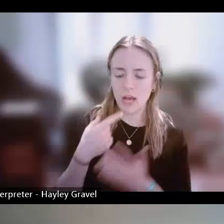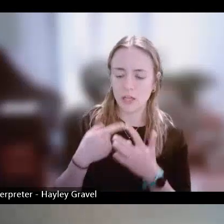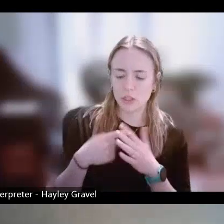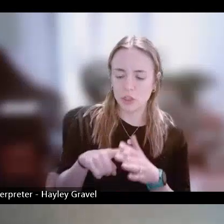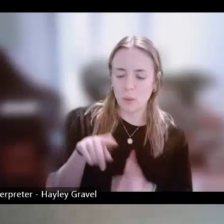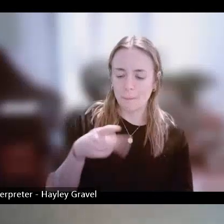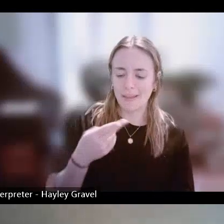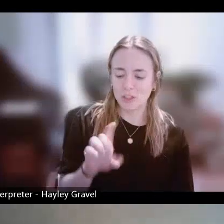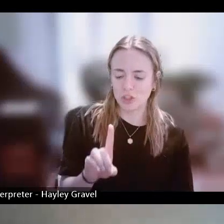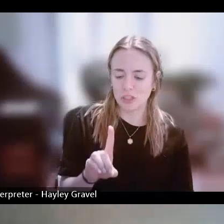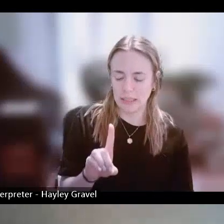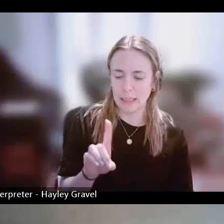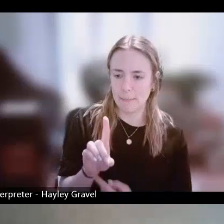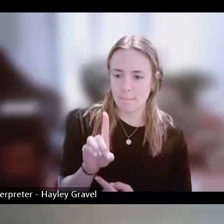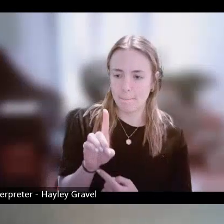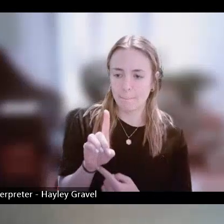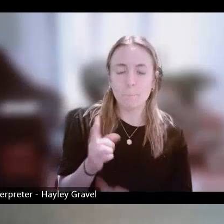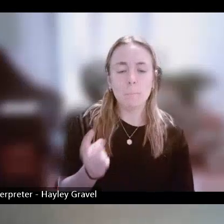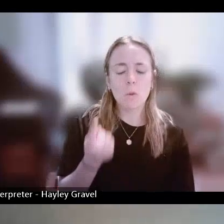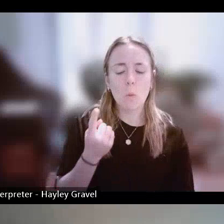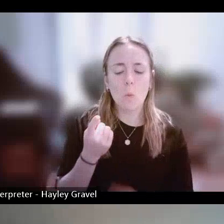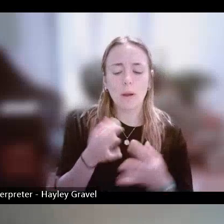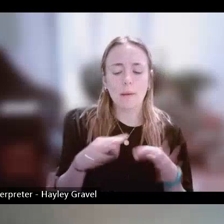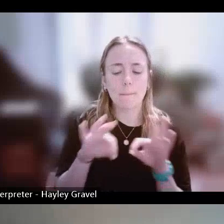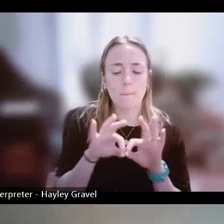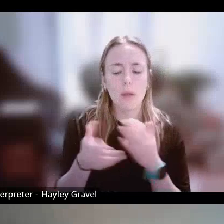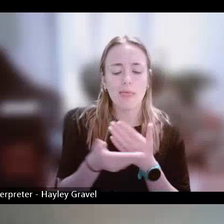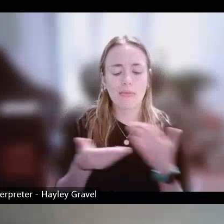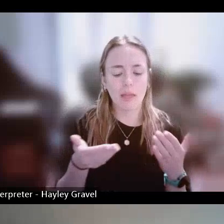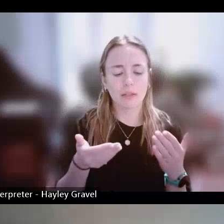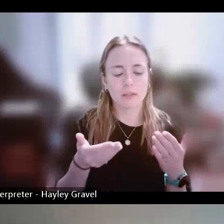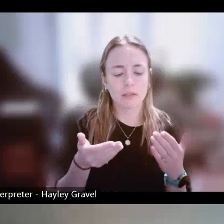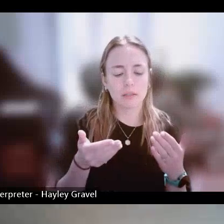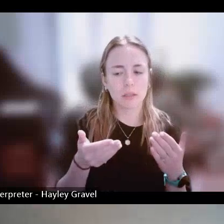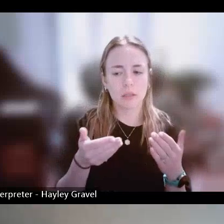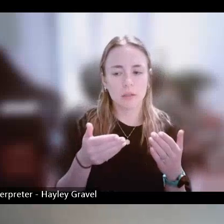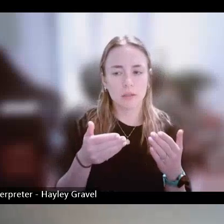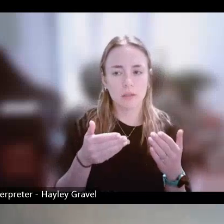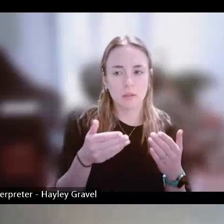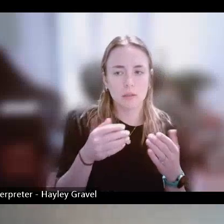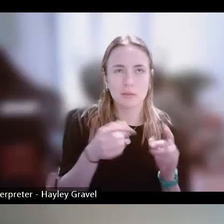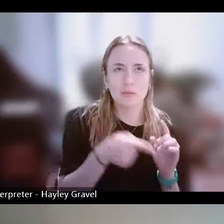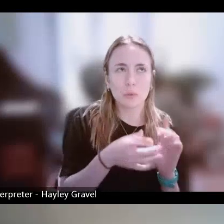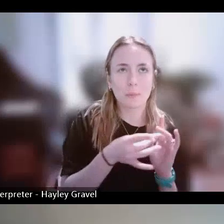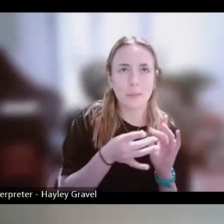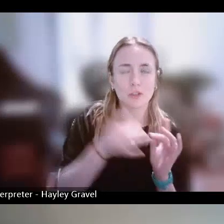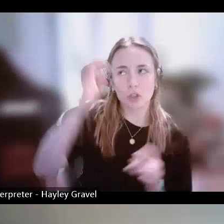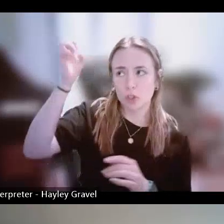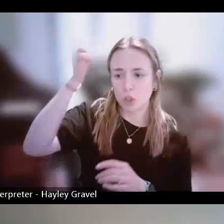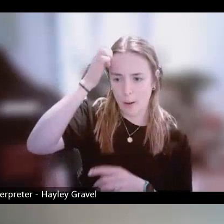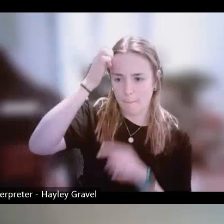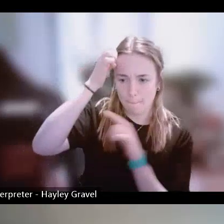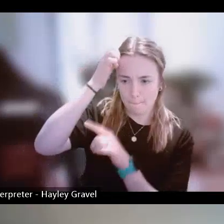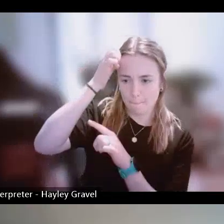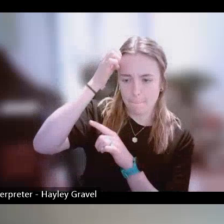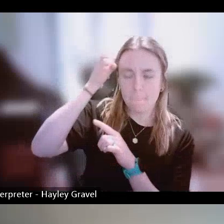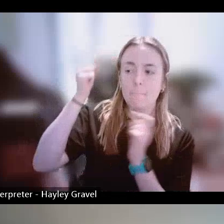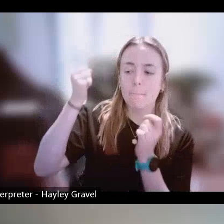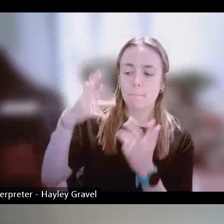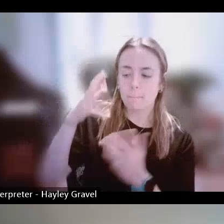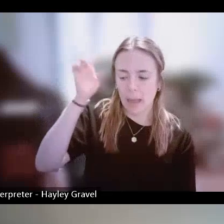shouldn't say main, one of the important pieces when you mention our European counterparts is that many European